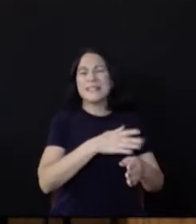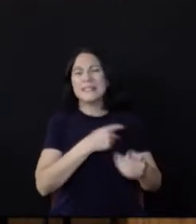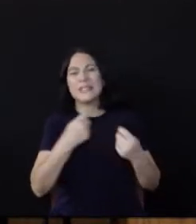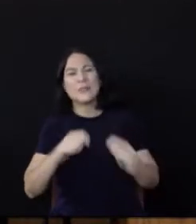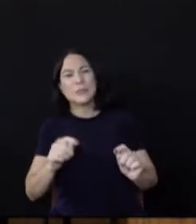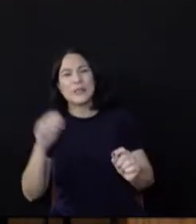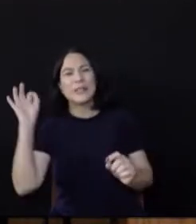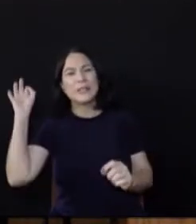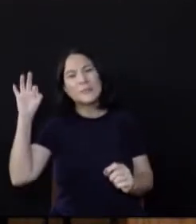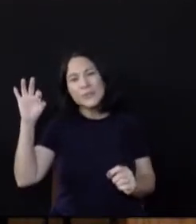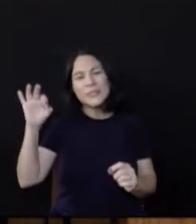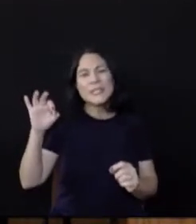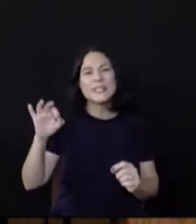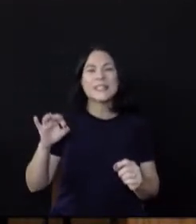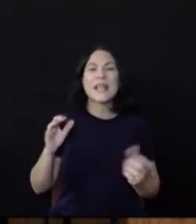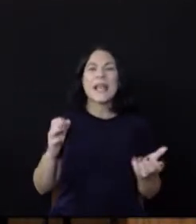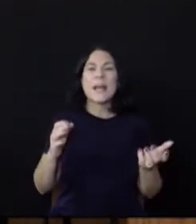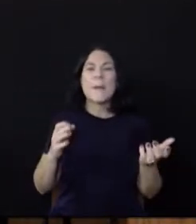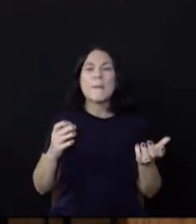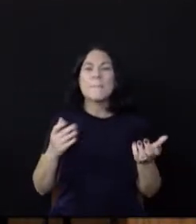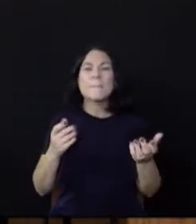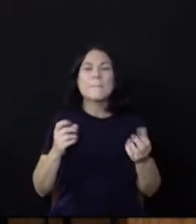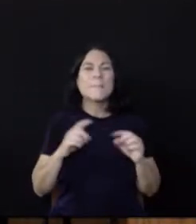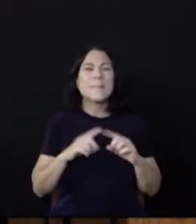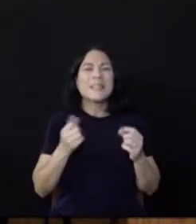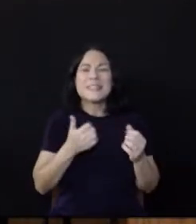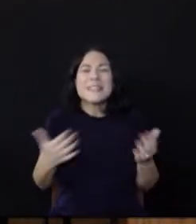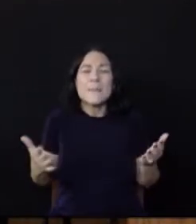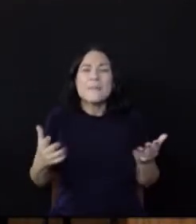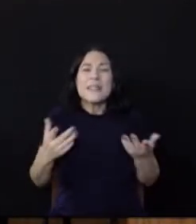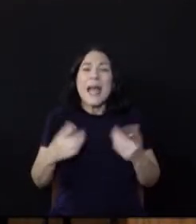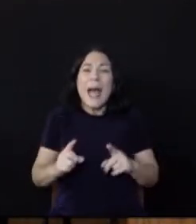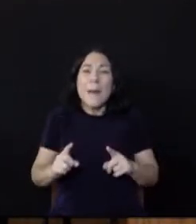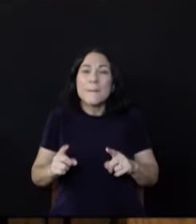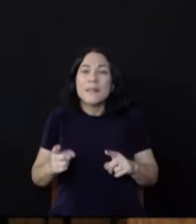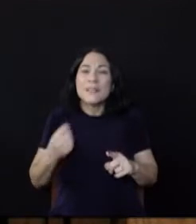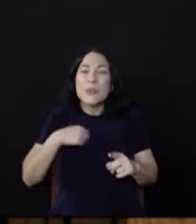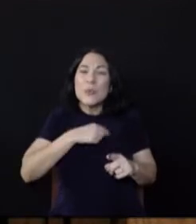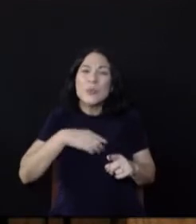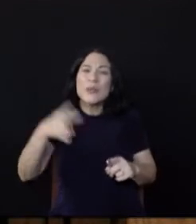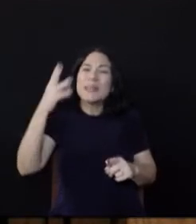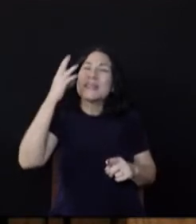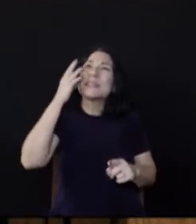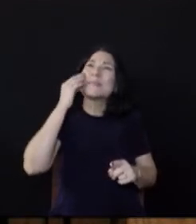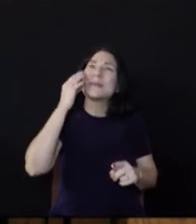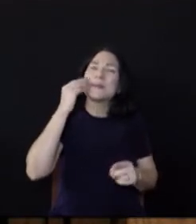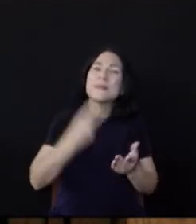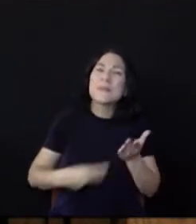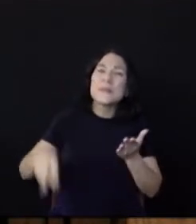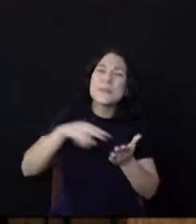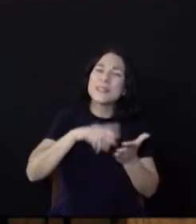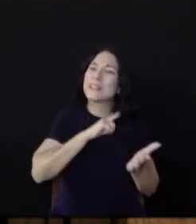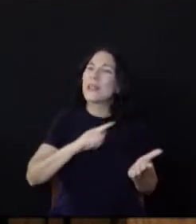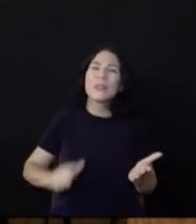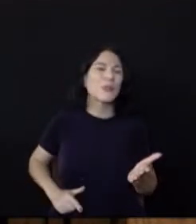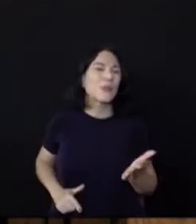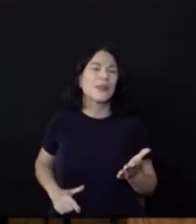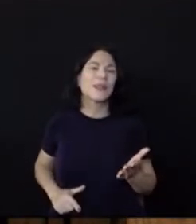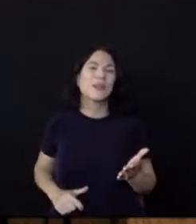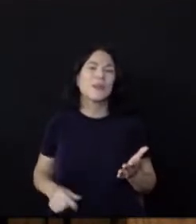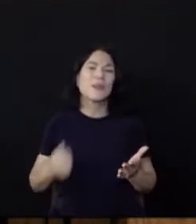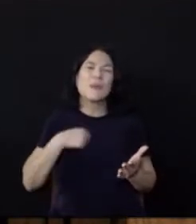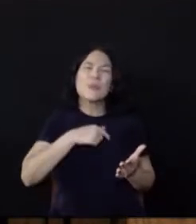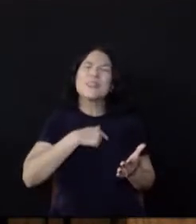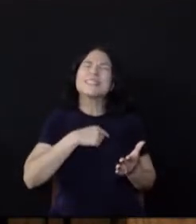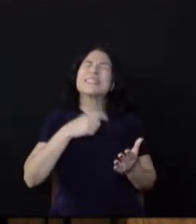about it. But there's something that happens when we encounter the risen Lord that we just know.